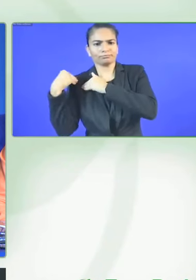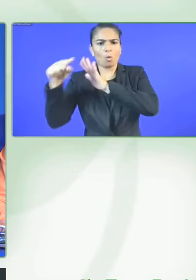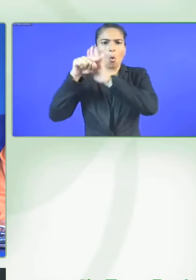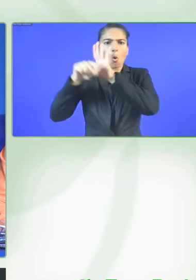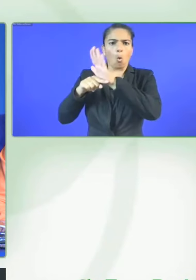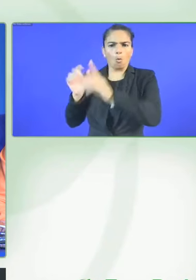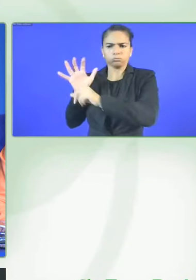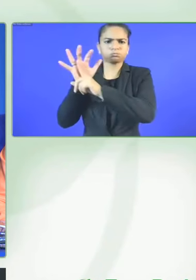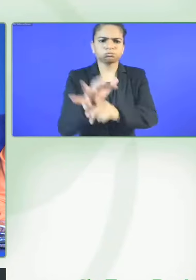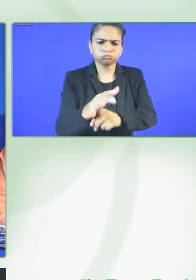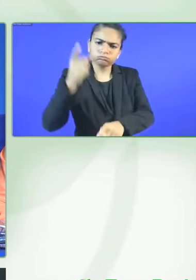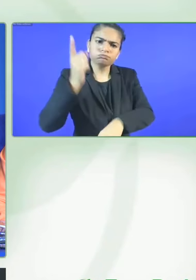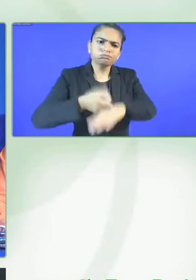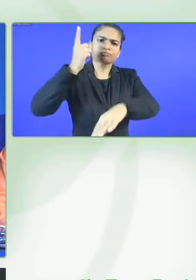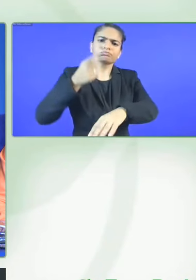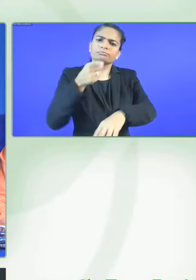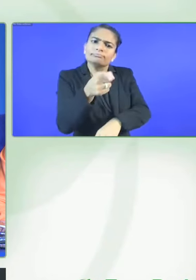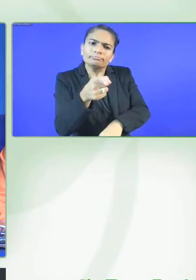Disability,